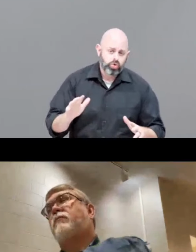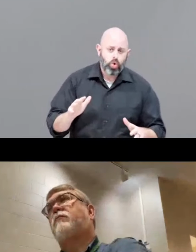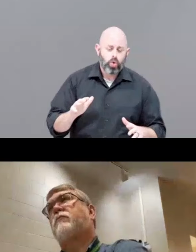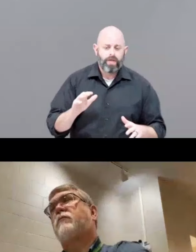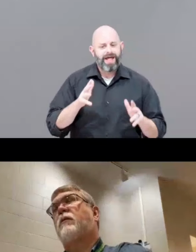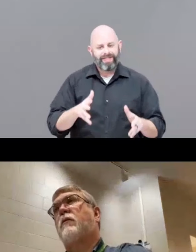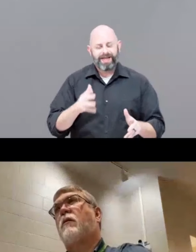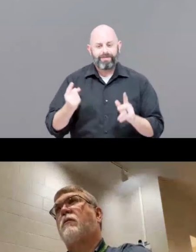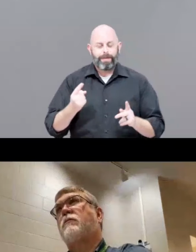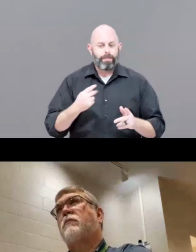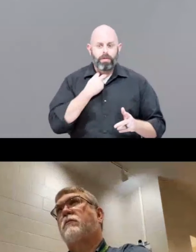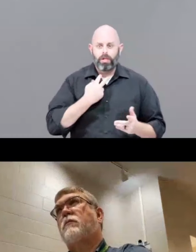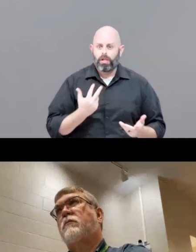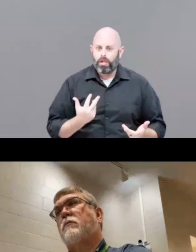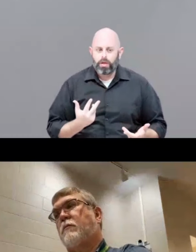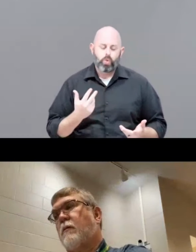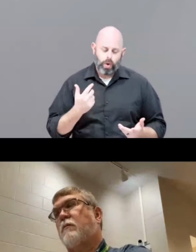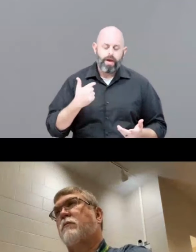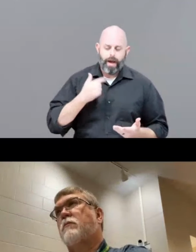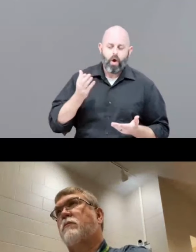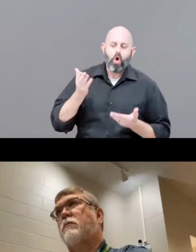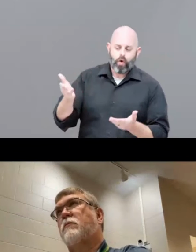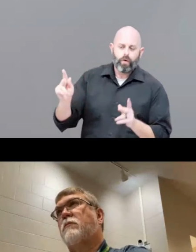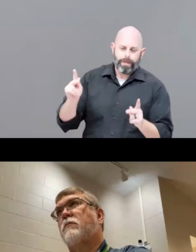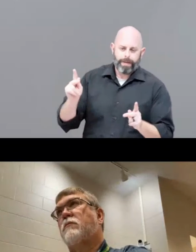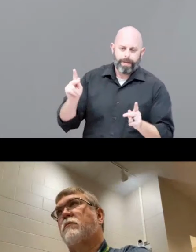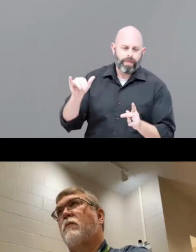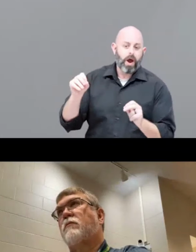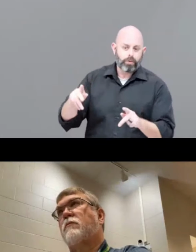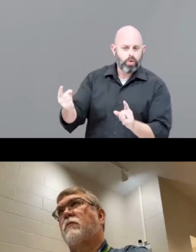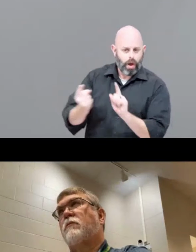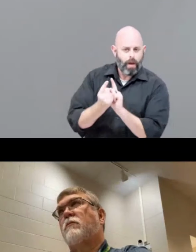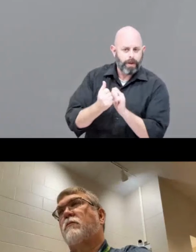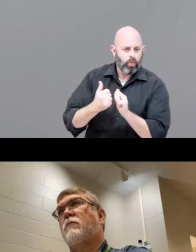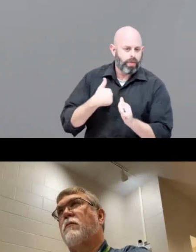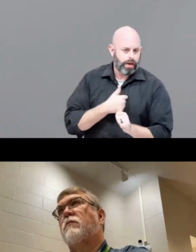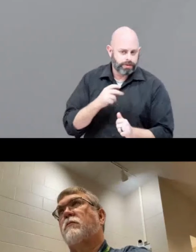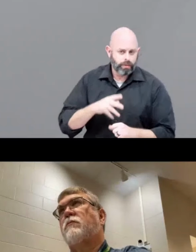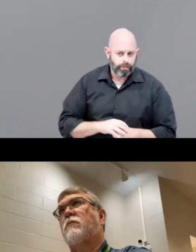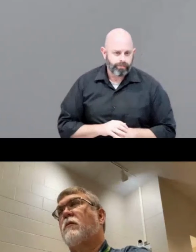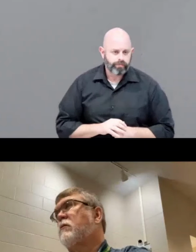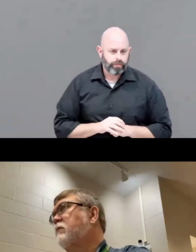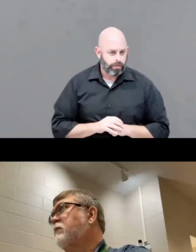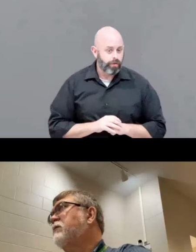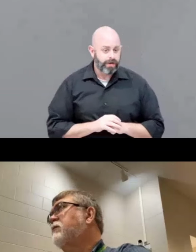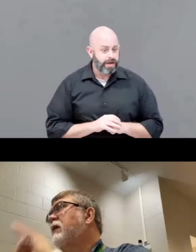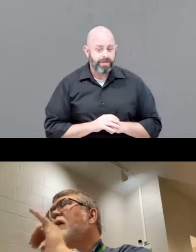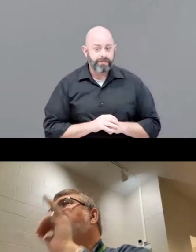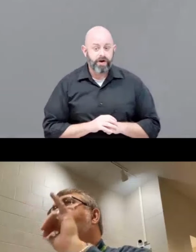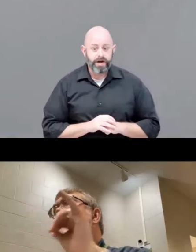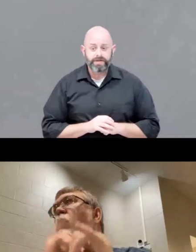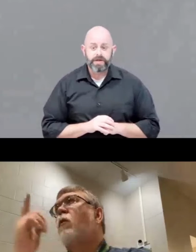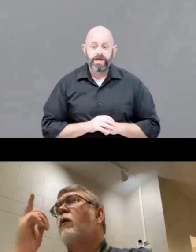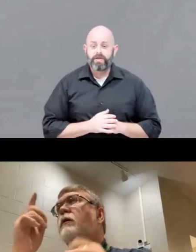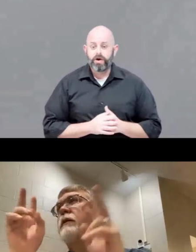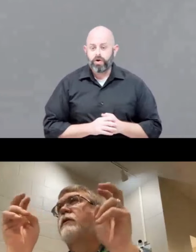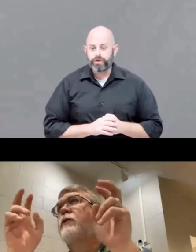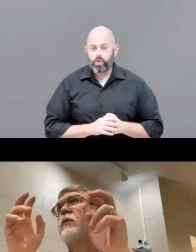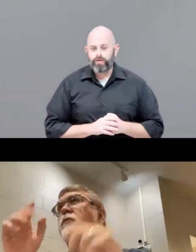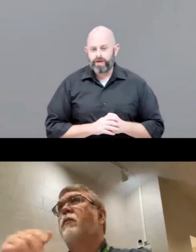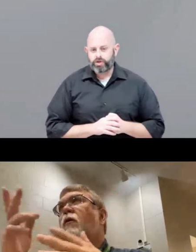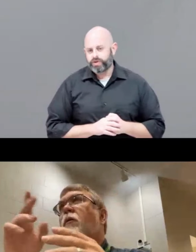of leaves people hanging. So I did offer people that opportunity to come and meet with us. Perfect, yeah, that's very nice.